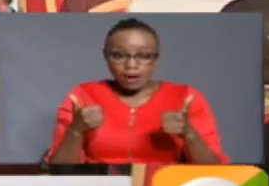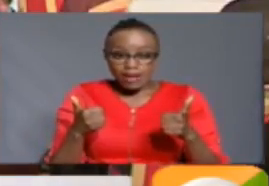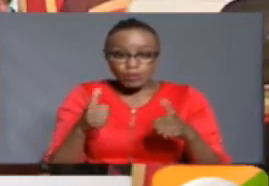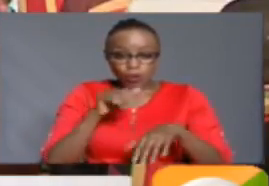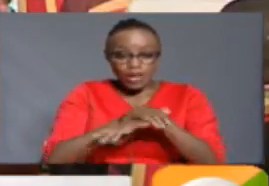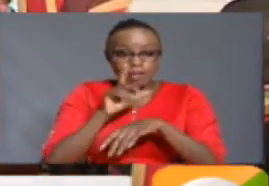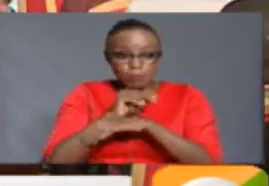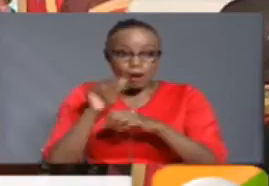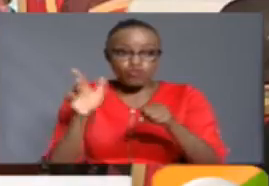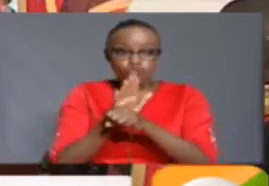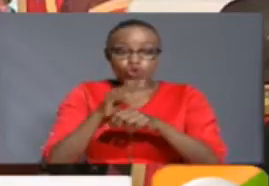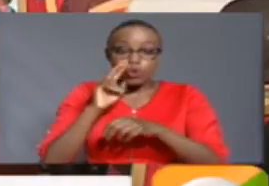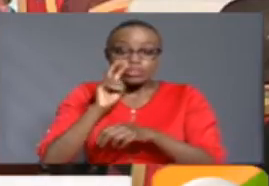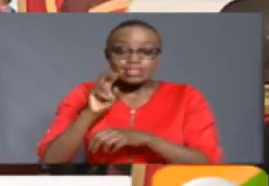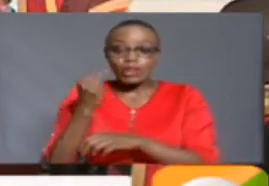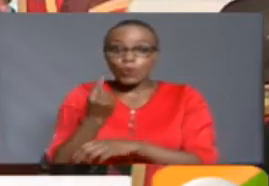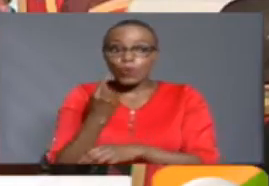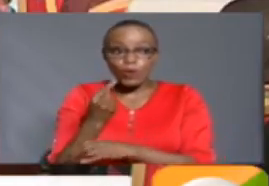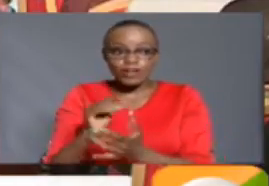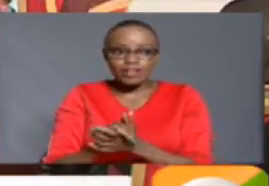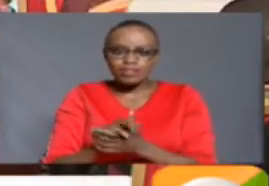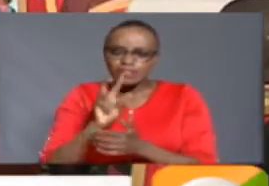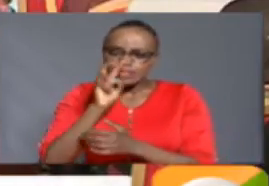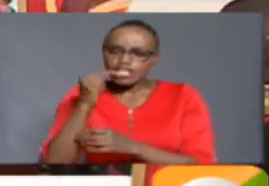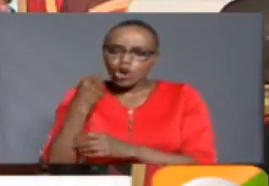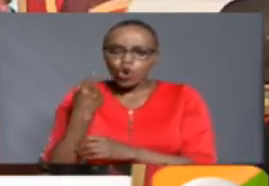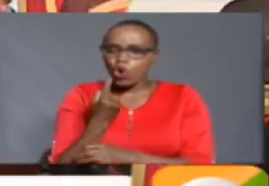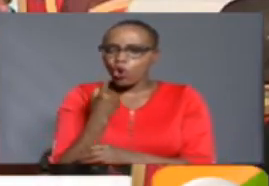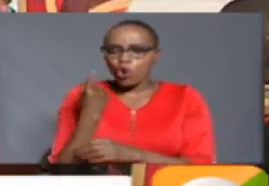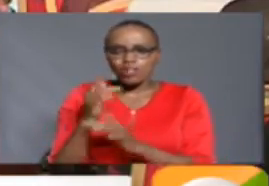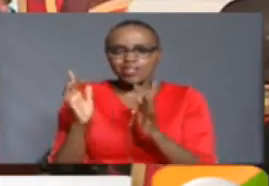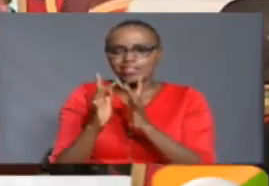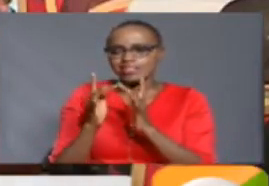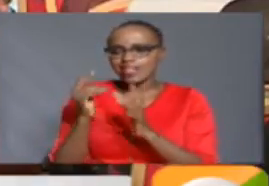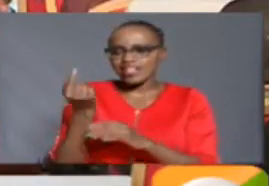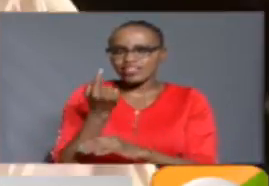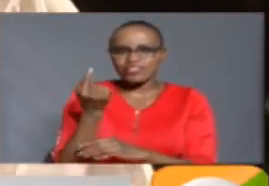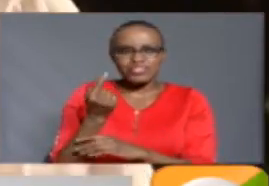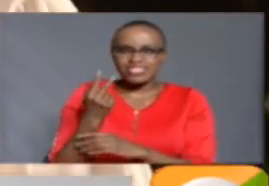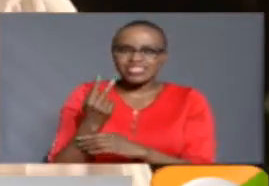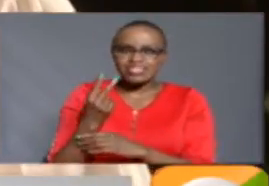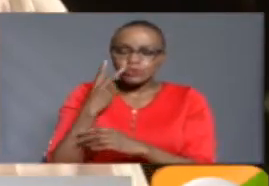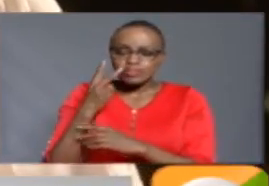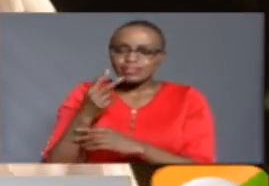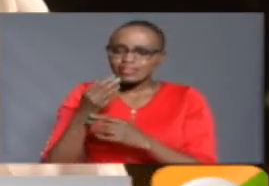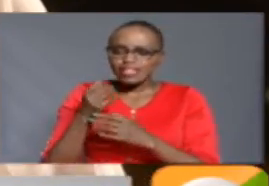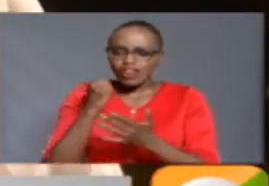hamjaipata kikamilifu, mmeiona tu kwenye mtandao? Tumeona kwa mtandao, hatuiona kwa ofisi.